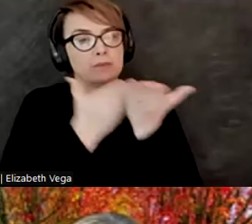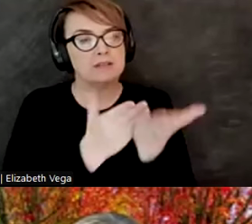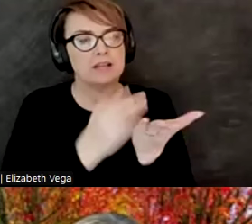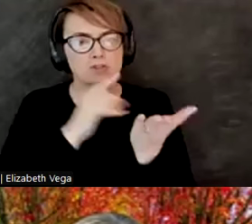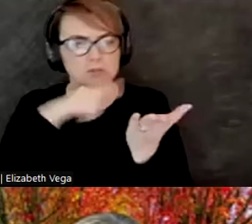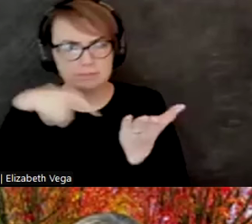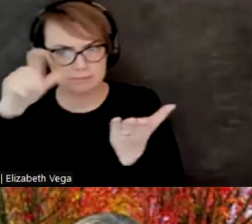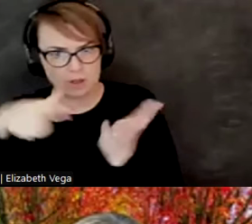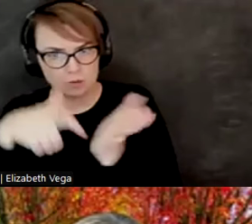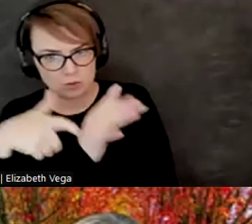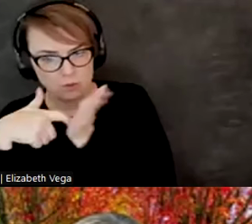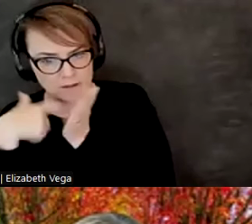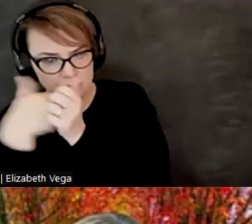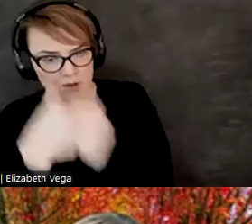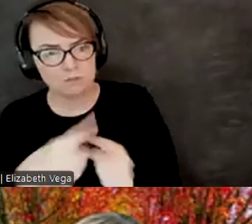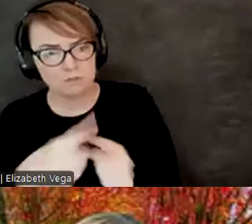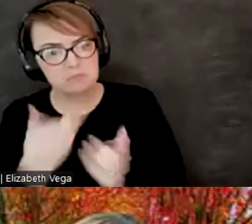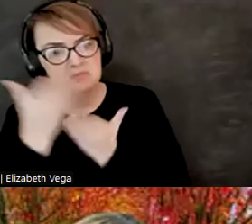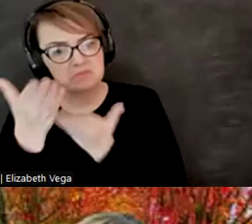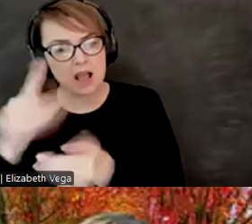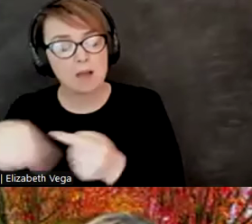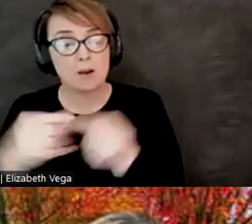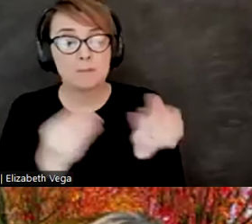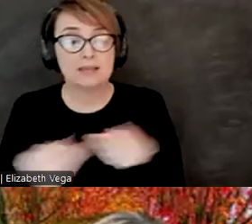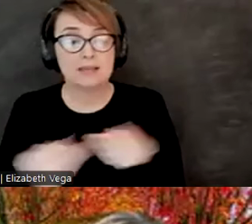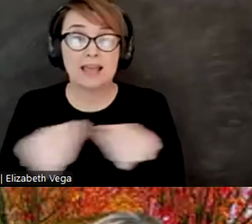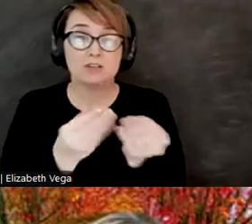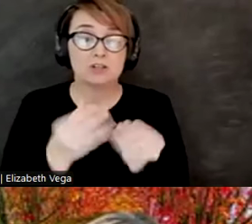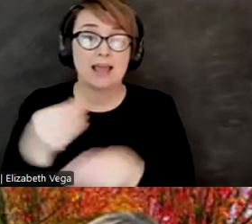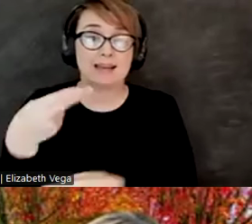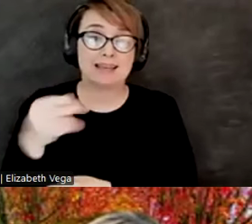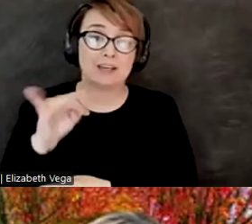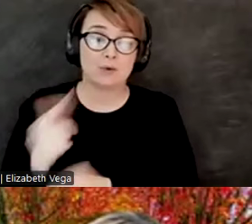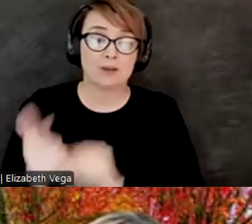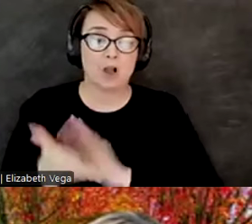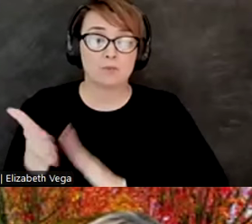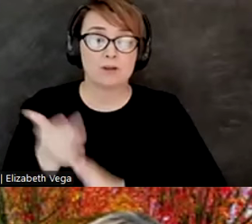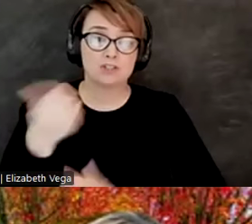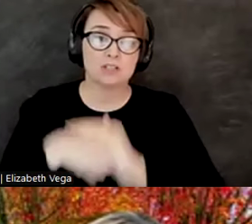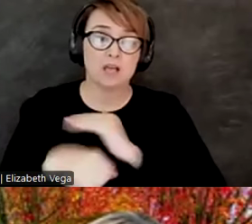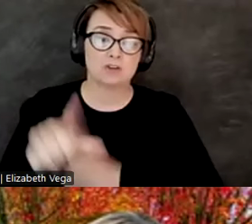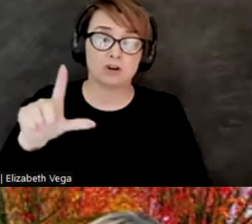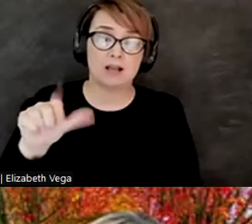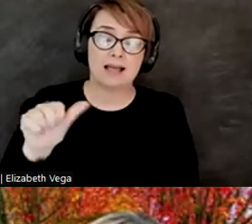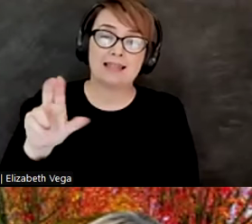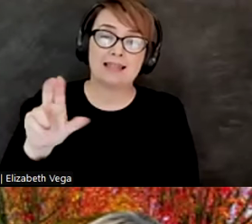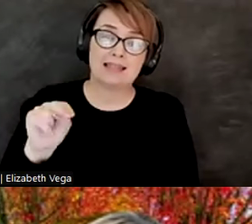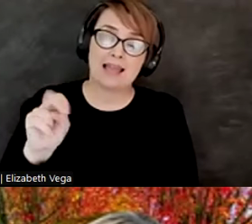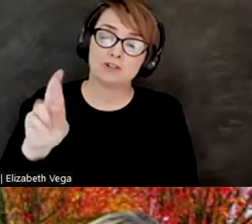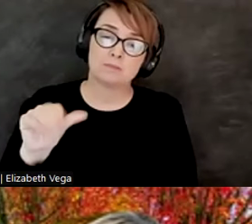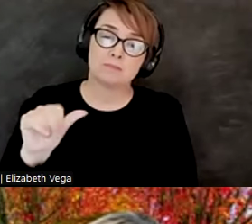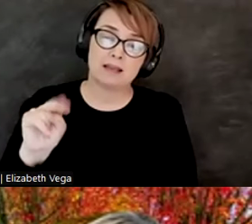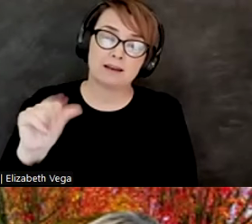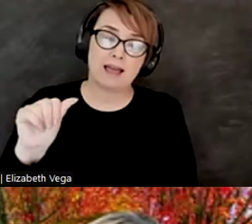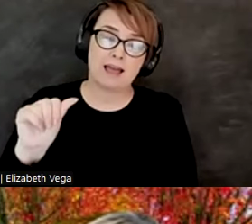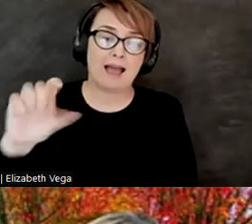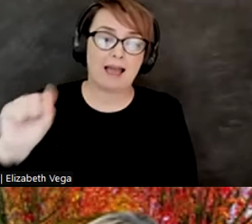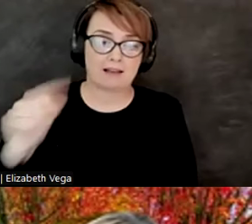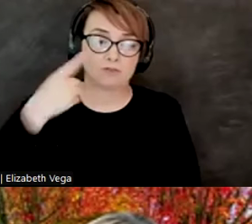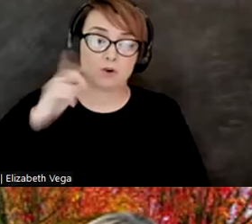operations under the Lanterman Act for people with developmental disabilities in California. And by law, the committee is required to meet at